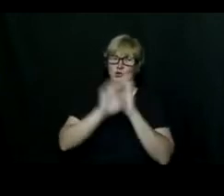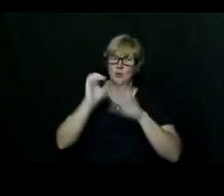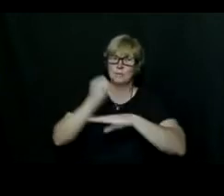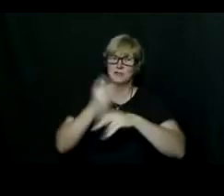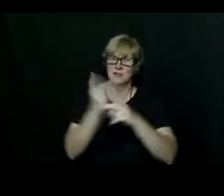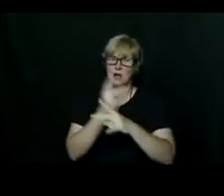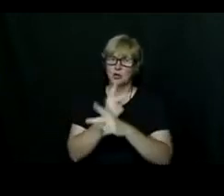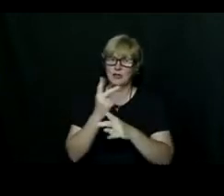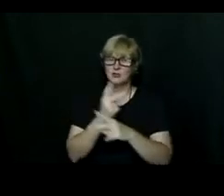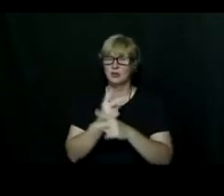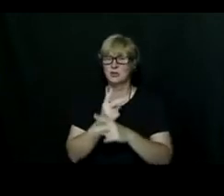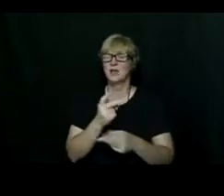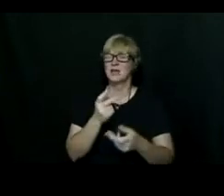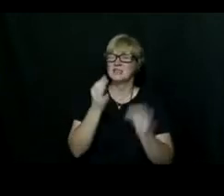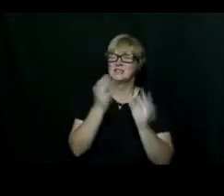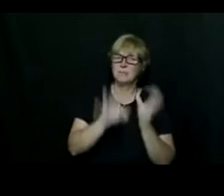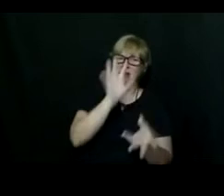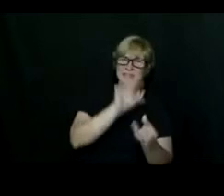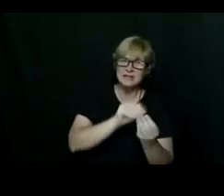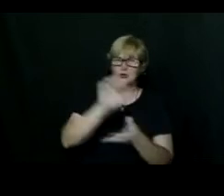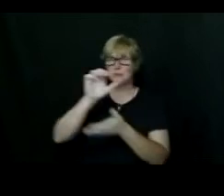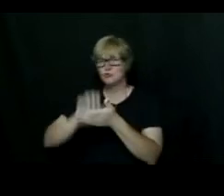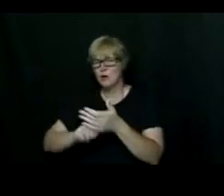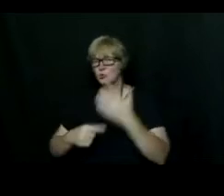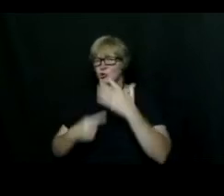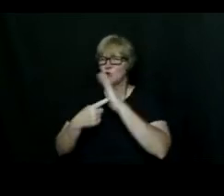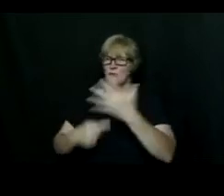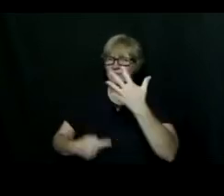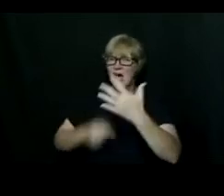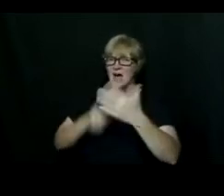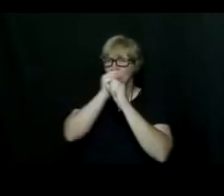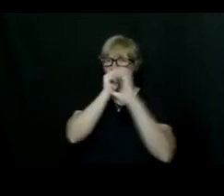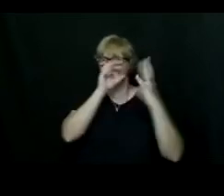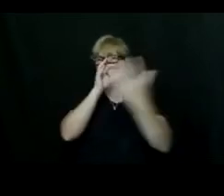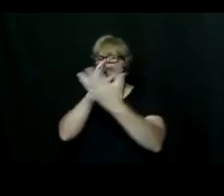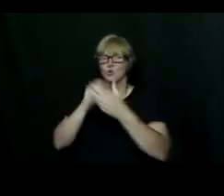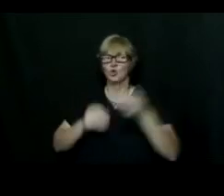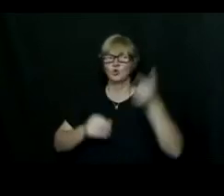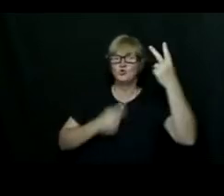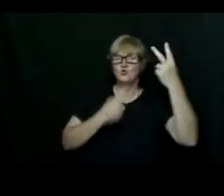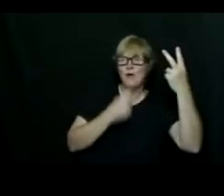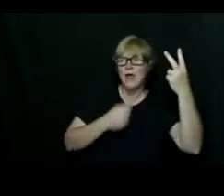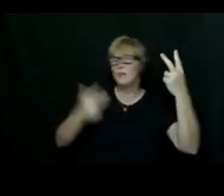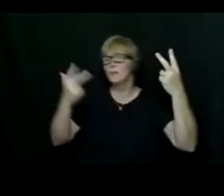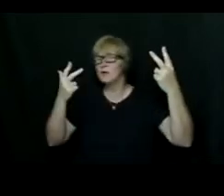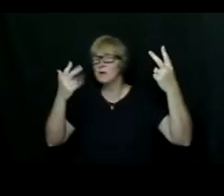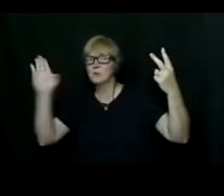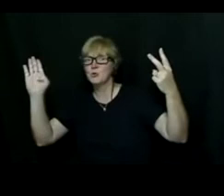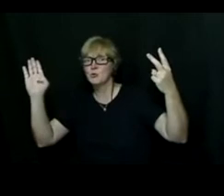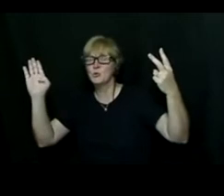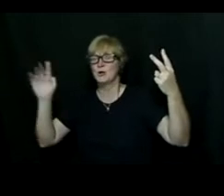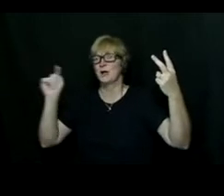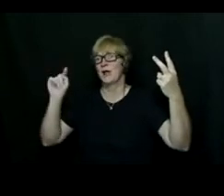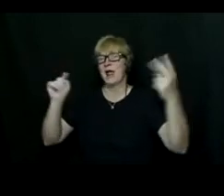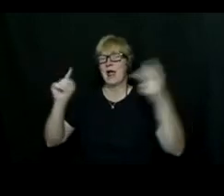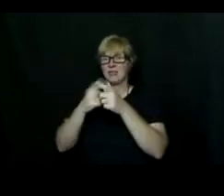and subtraction items. So children were shown 5 balloons, 2 of them were red and 2 of them were blue, and 3 of them were blue. And they